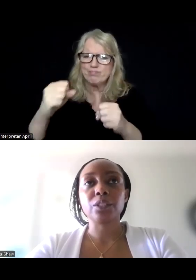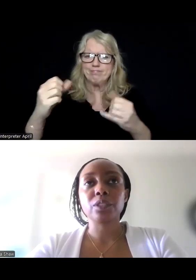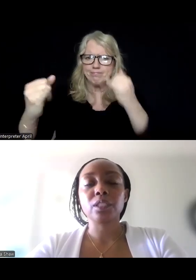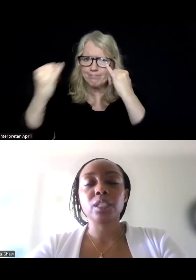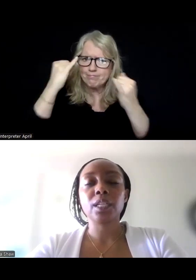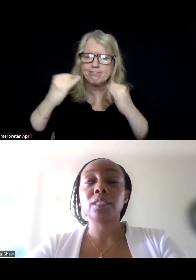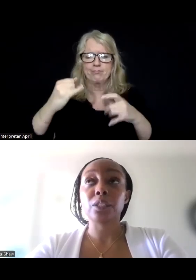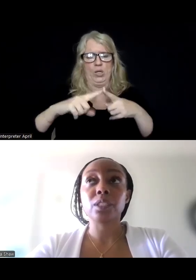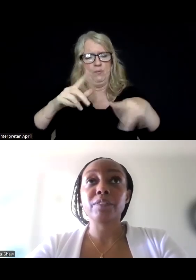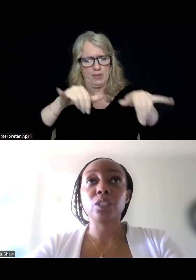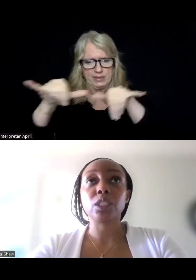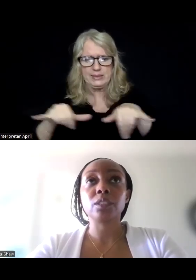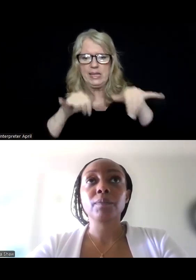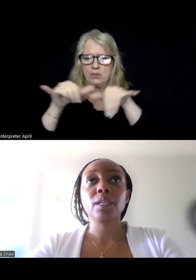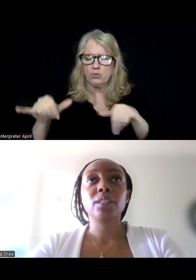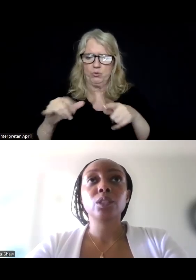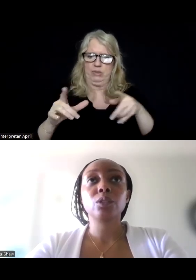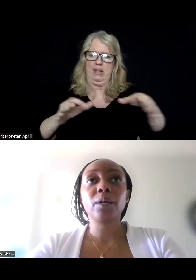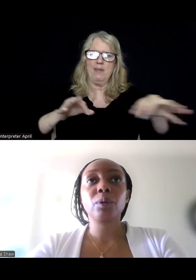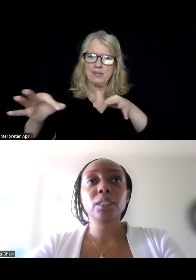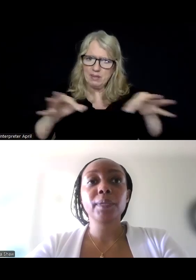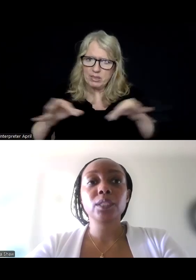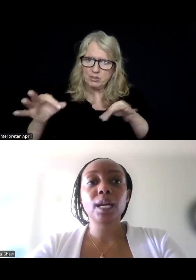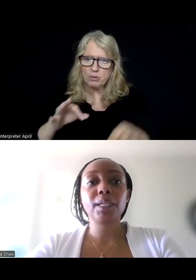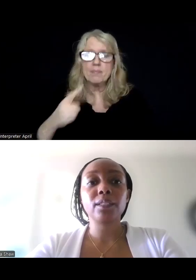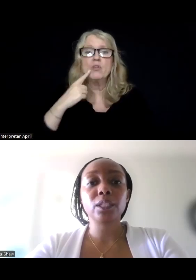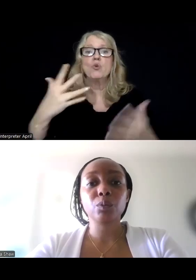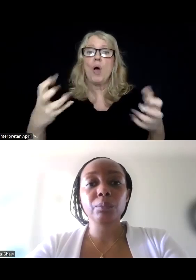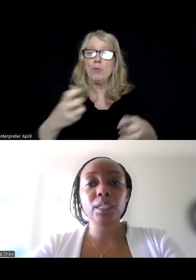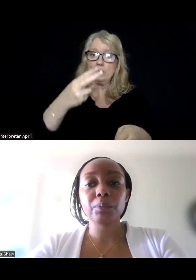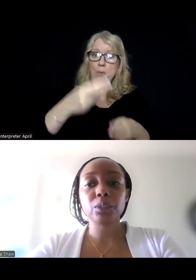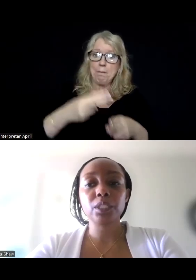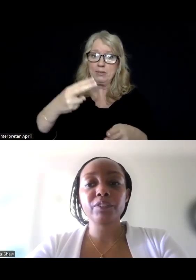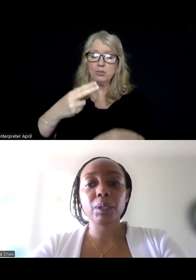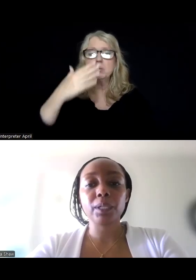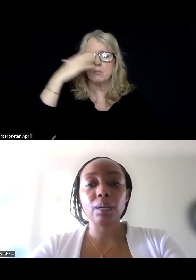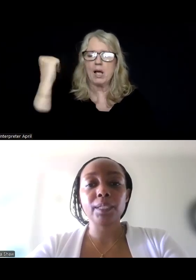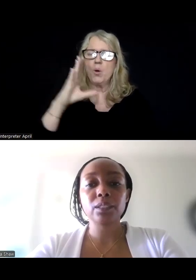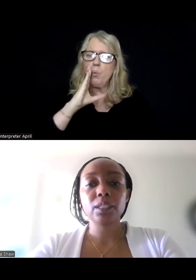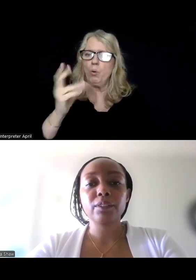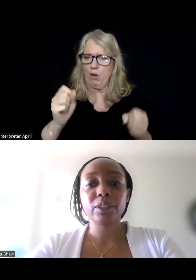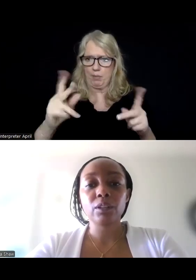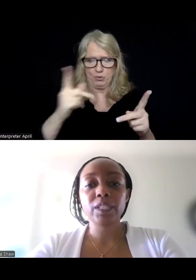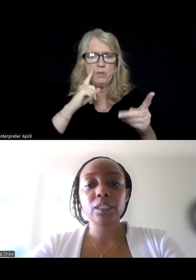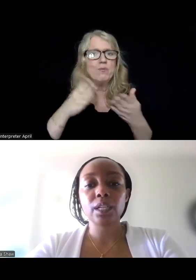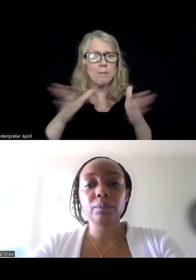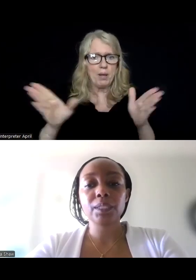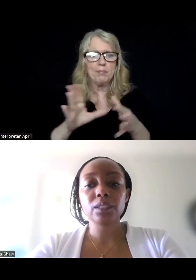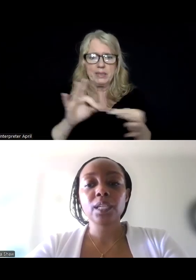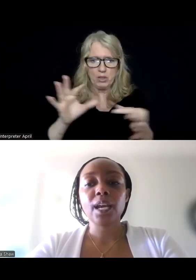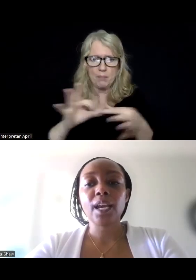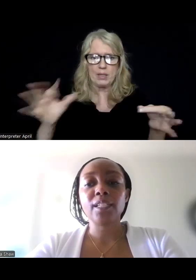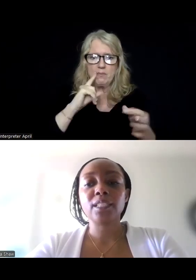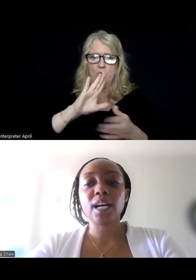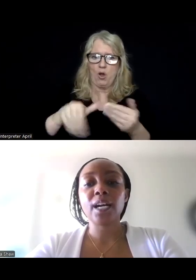the standards and definitions. And so I wanted to mention that because there will be an opportunity for public comment for all of these